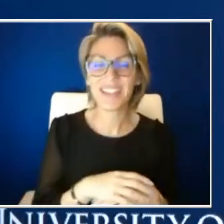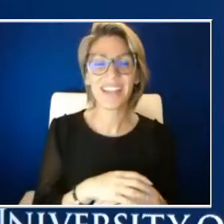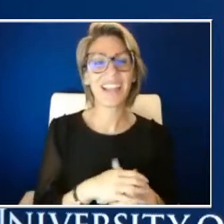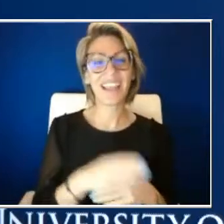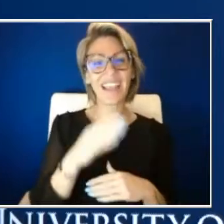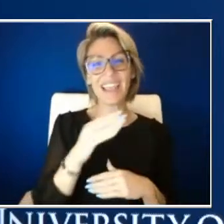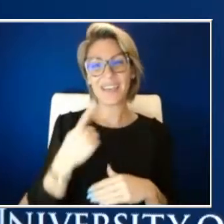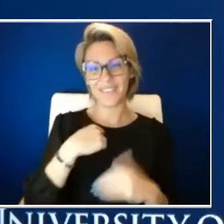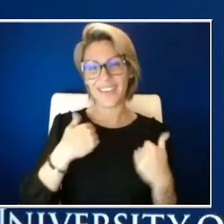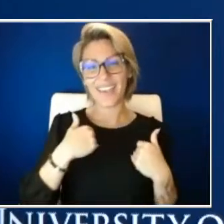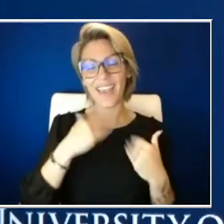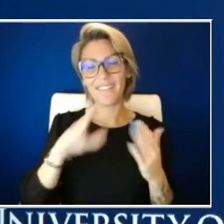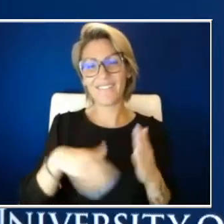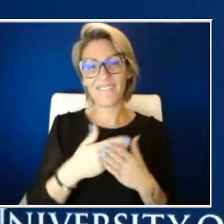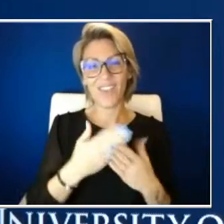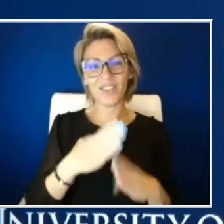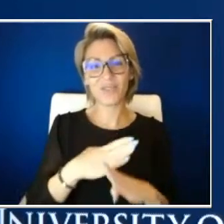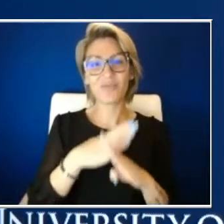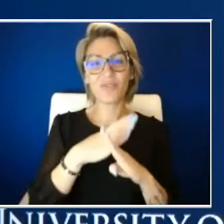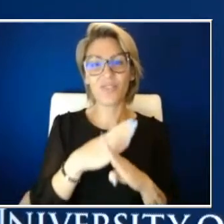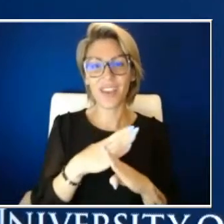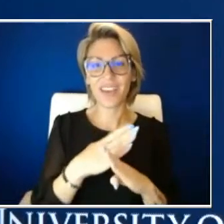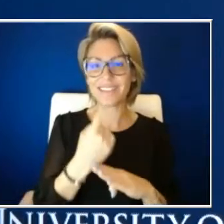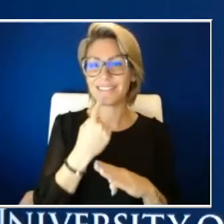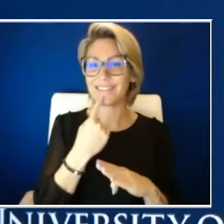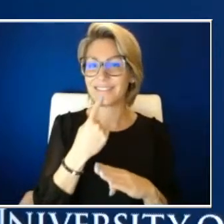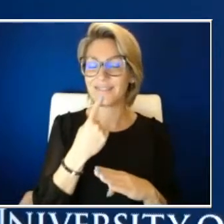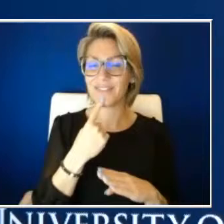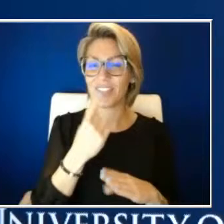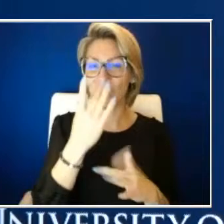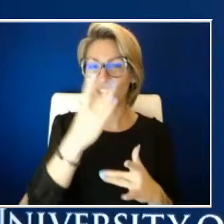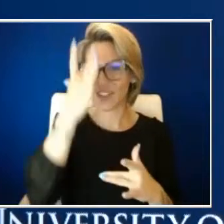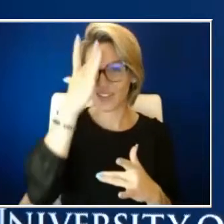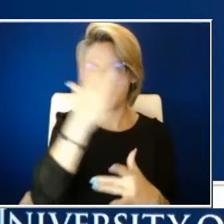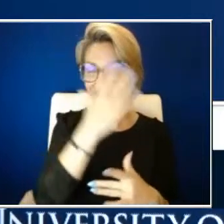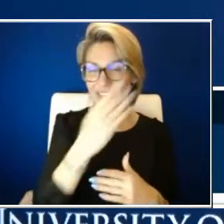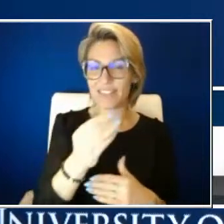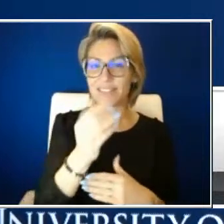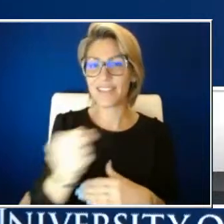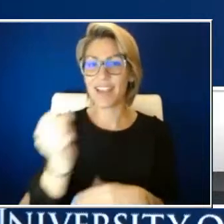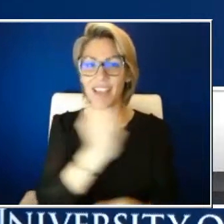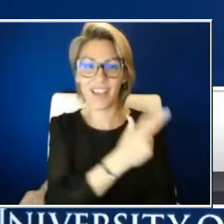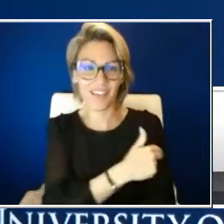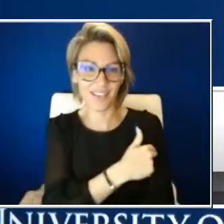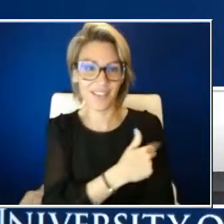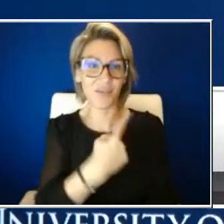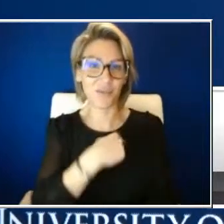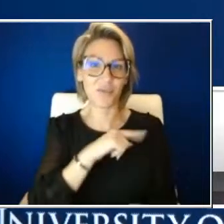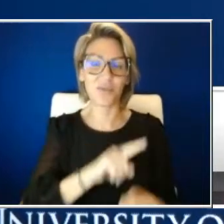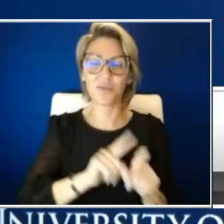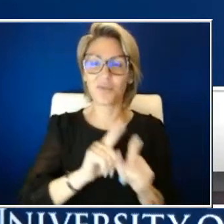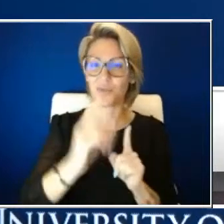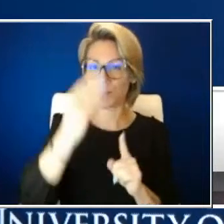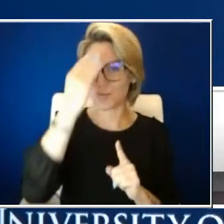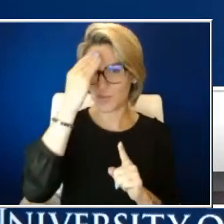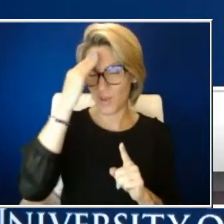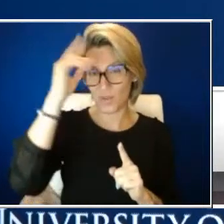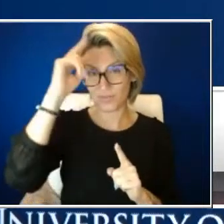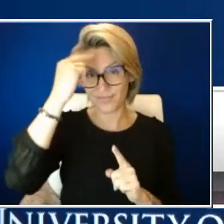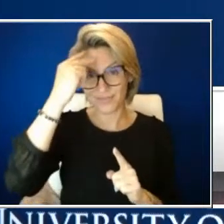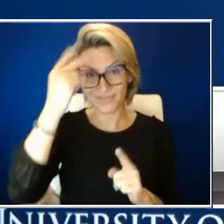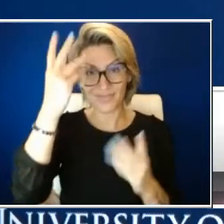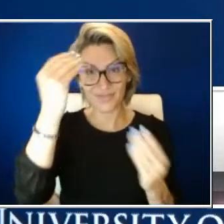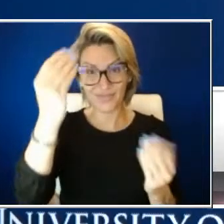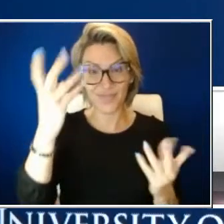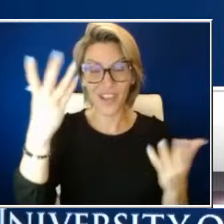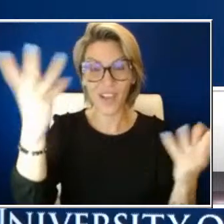to help prevent severe illness and hospitalization. And we know also that there is misinformation. We heard that. We know